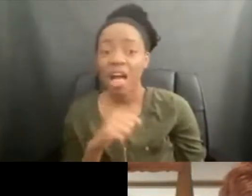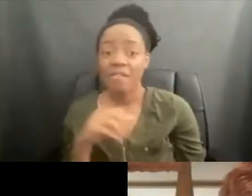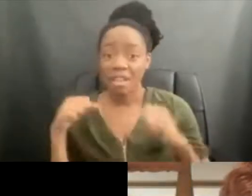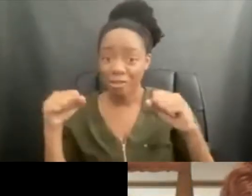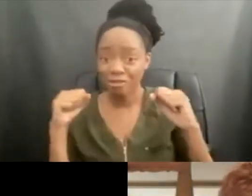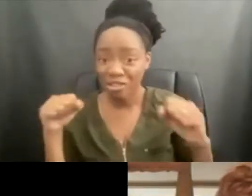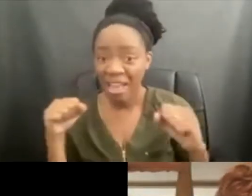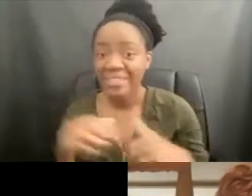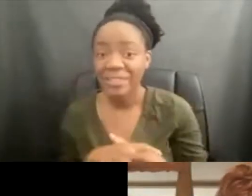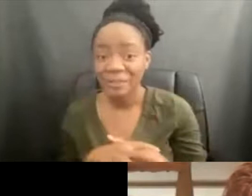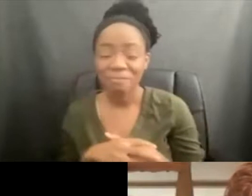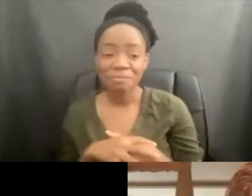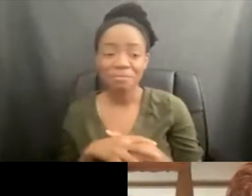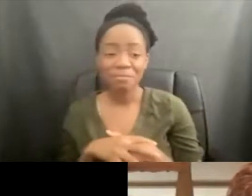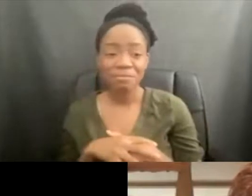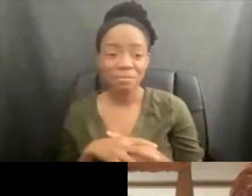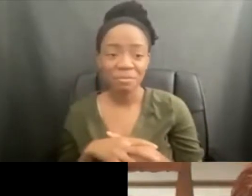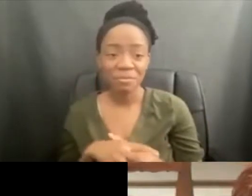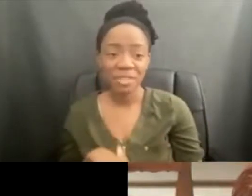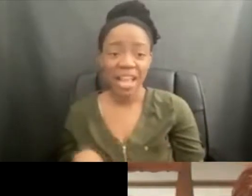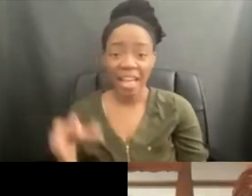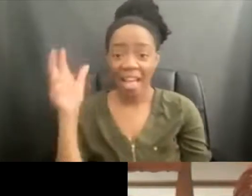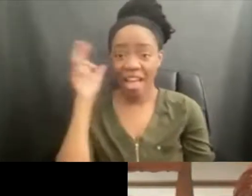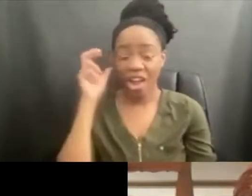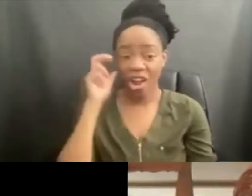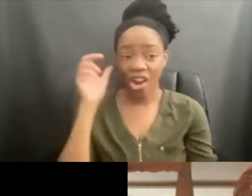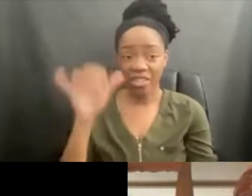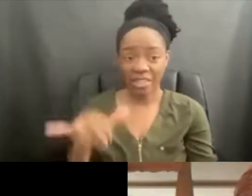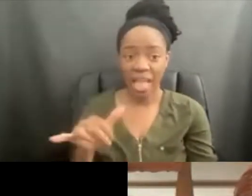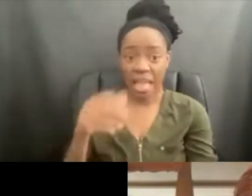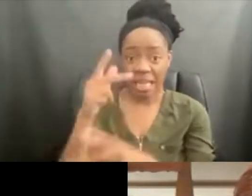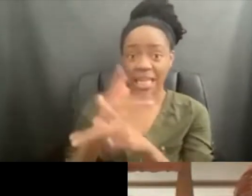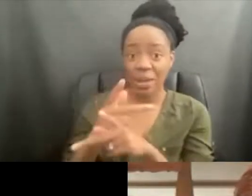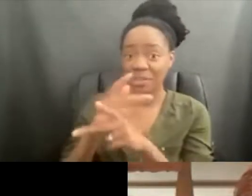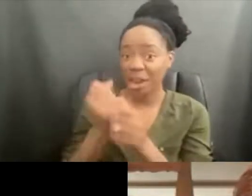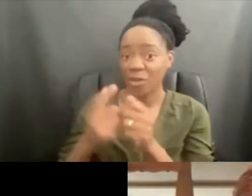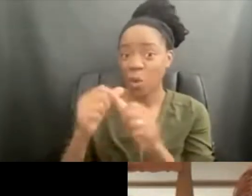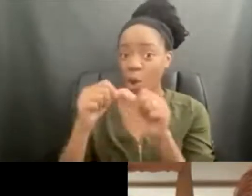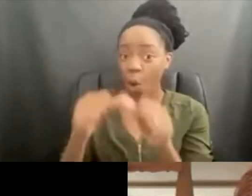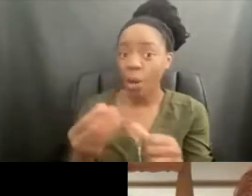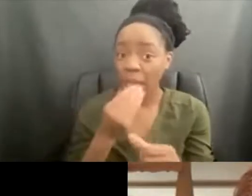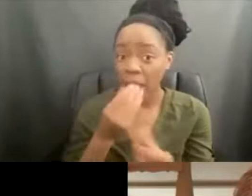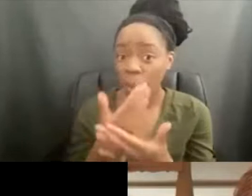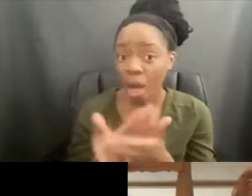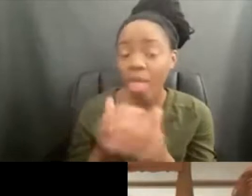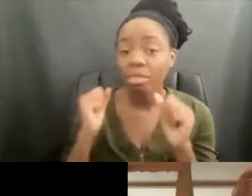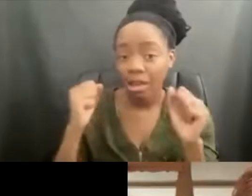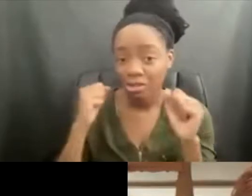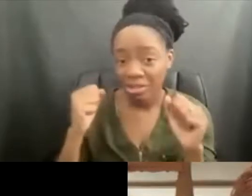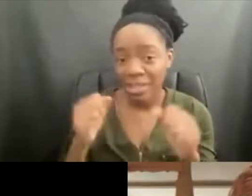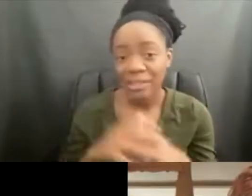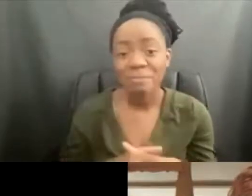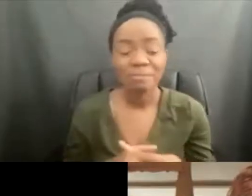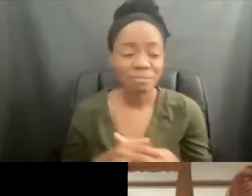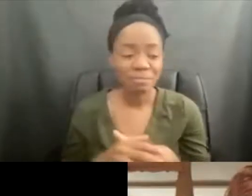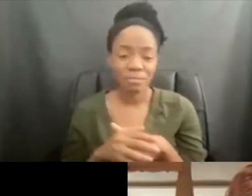you know? I heard that is something that really keeps us going, eating right and exercise. Yes,